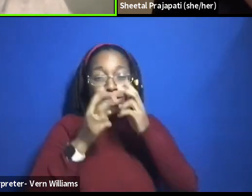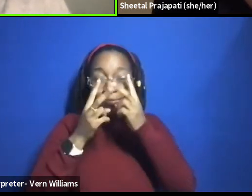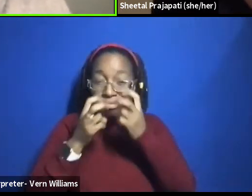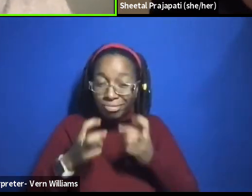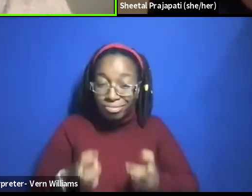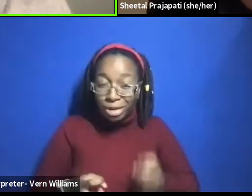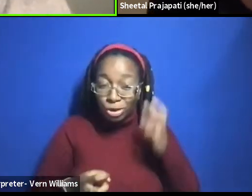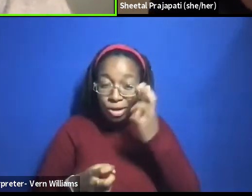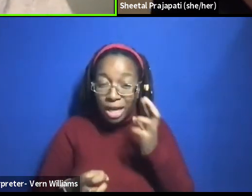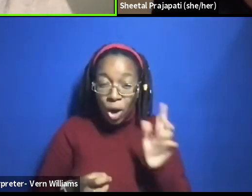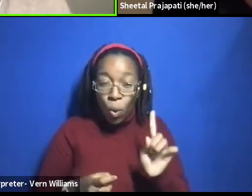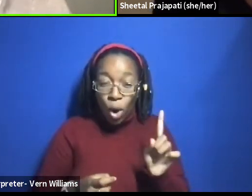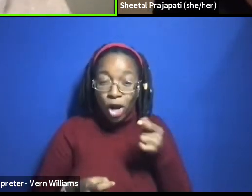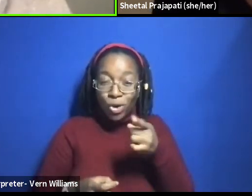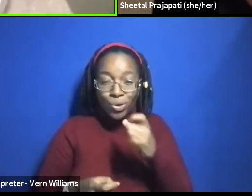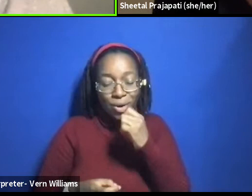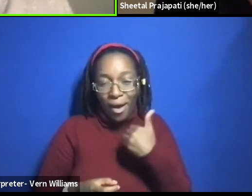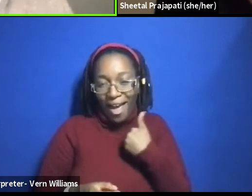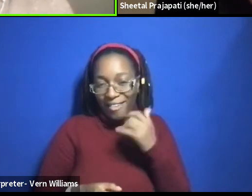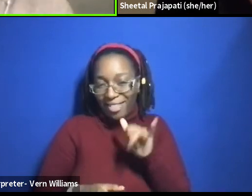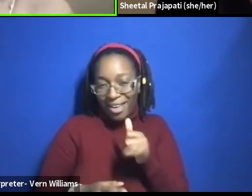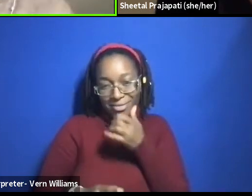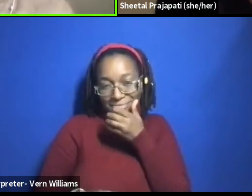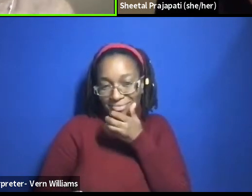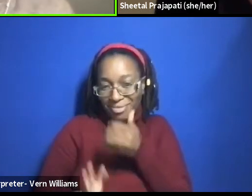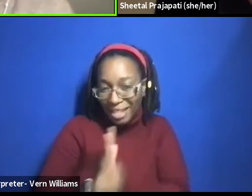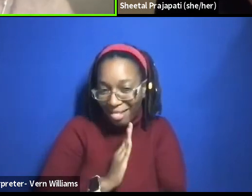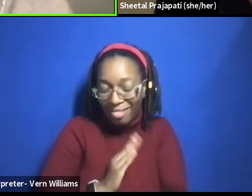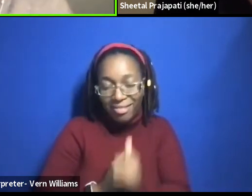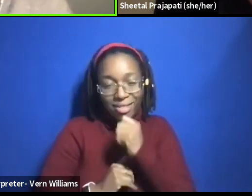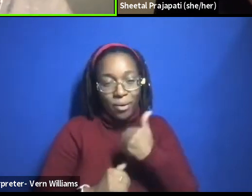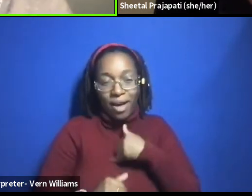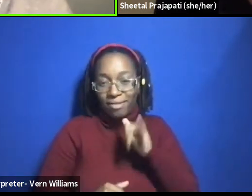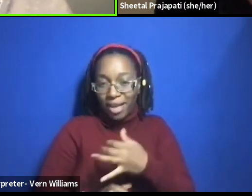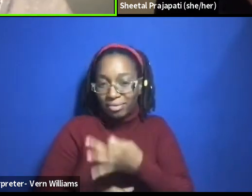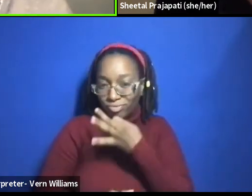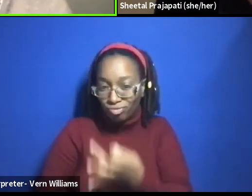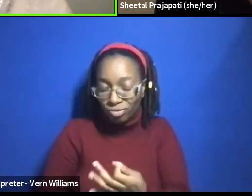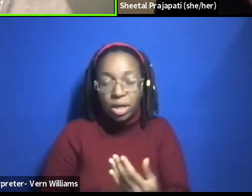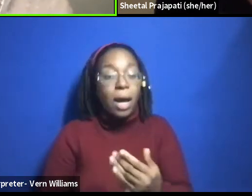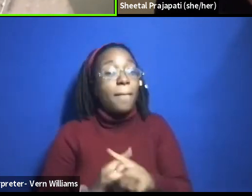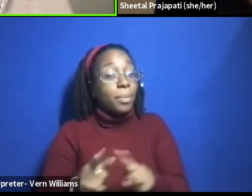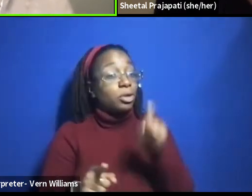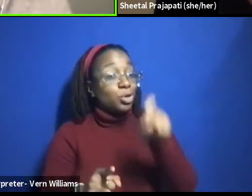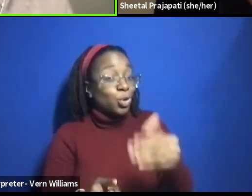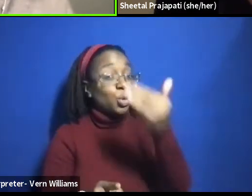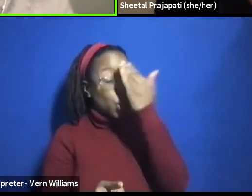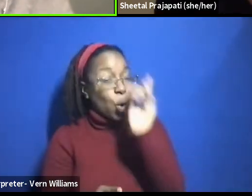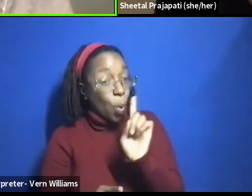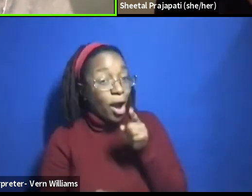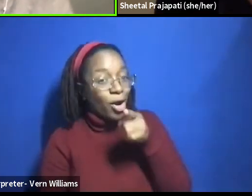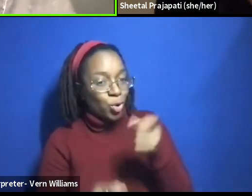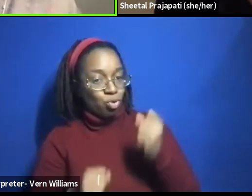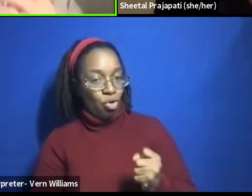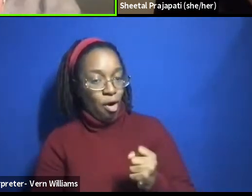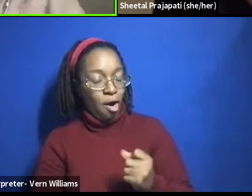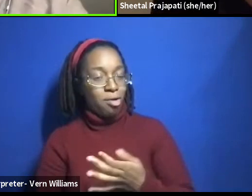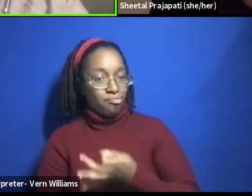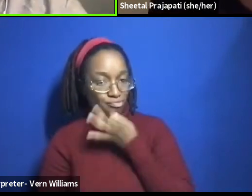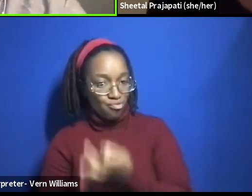yourself that are not perhaps the strongest, your fortes, you know. And I think that's where collaboration becomes really important,